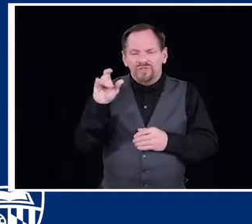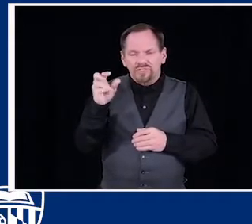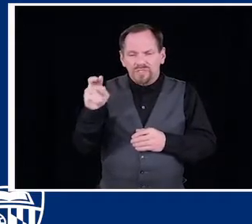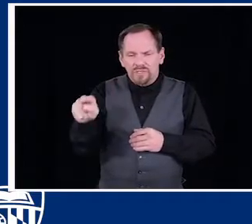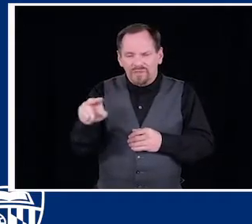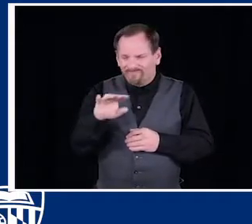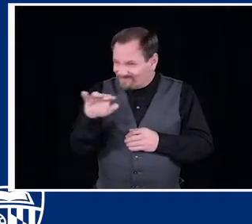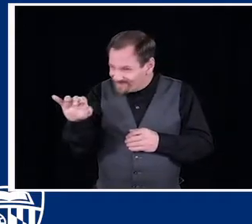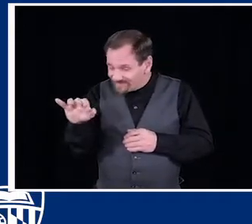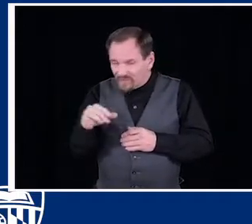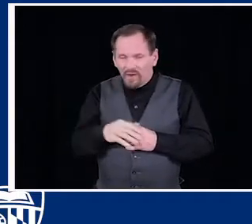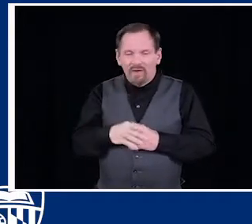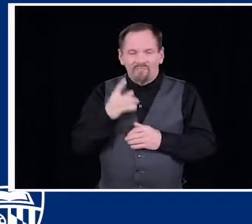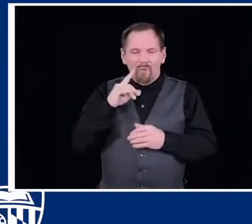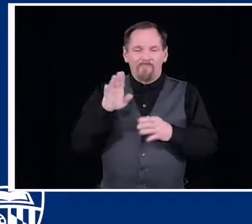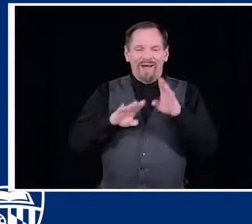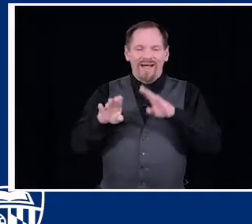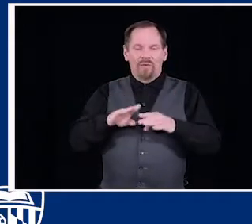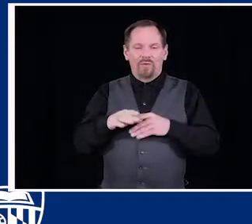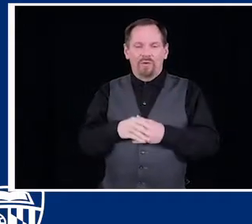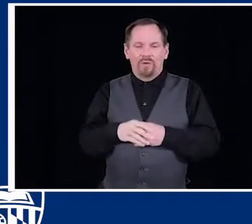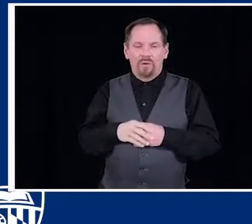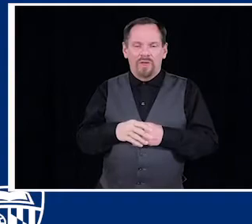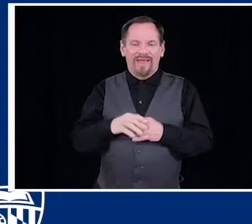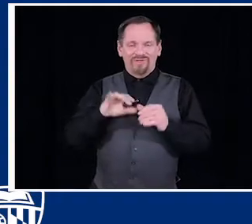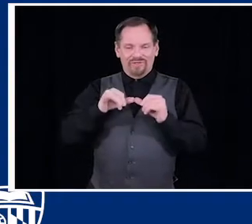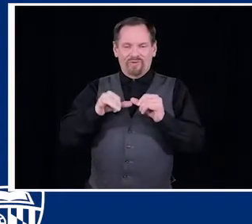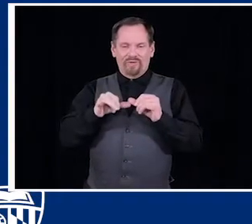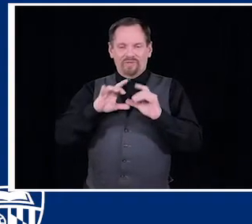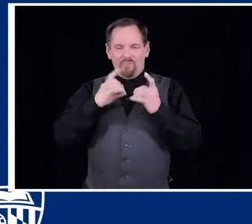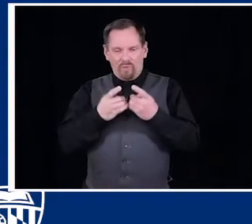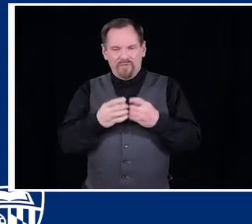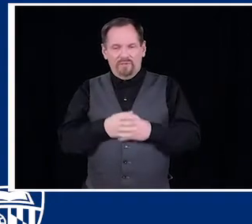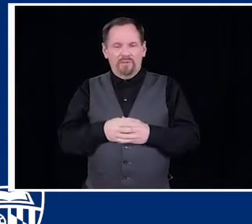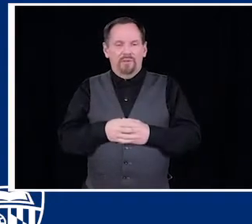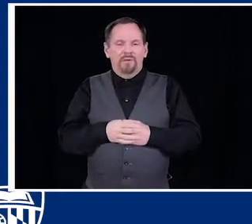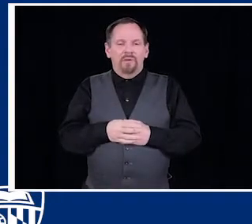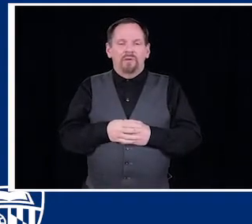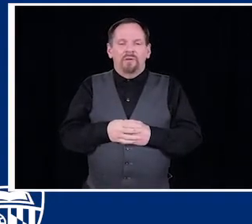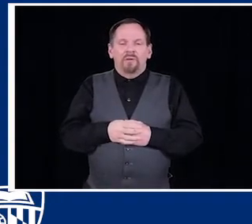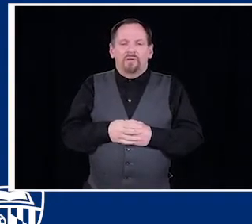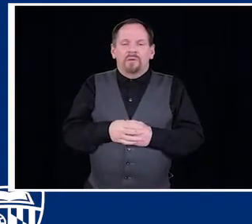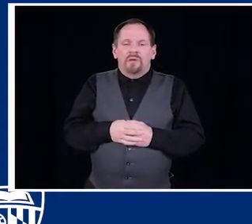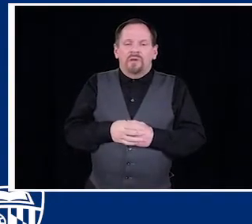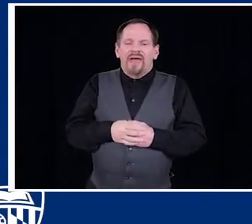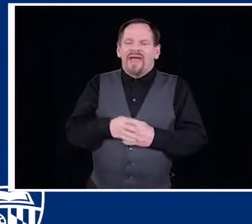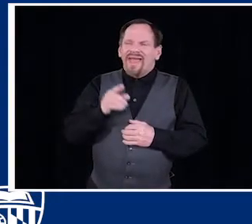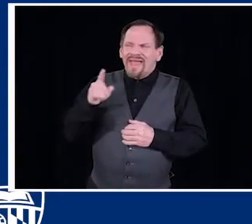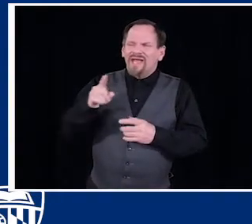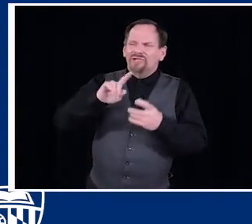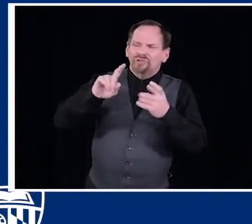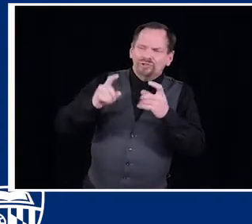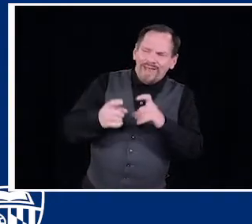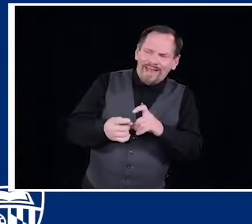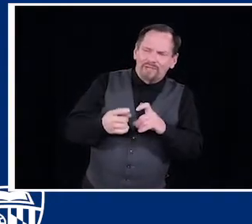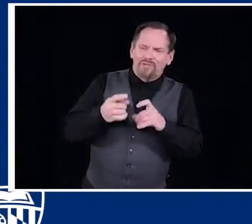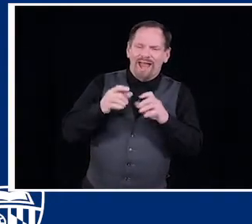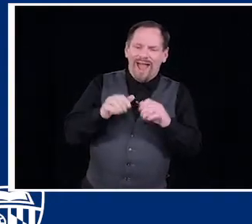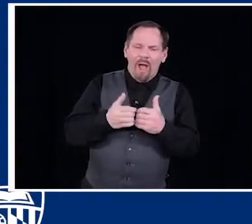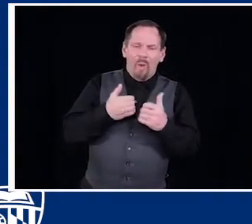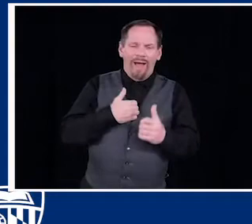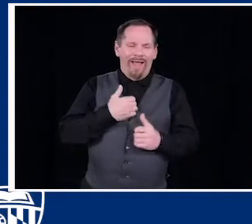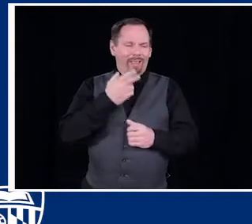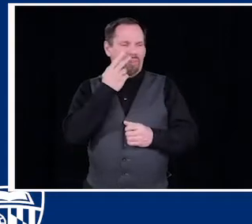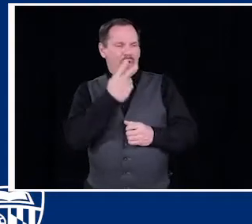the Biomedical Engineering Department, or as we call him, Joe. He actually transformed the way I see problems and break